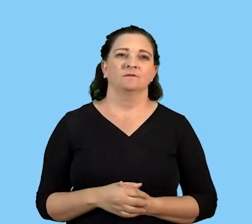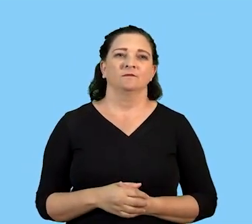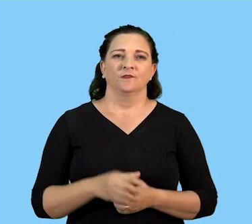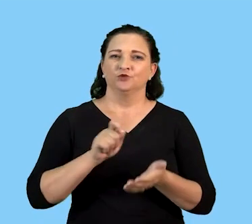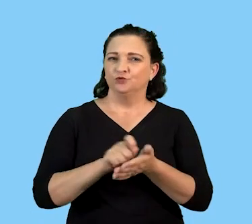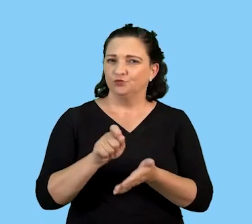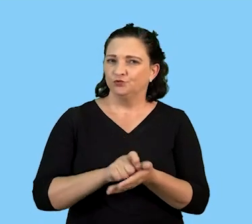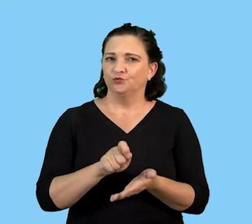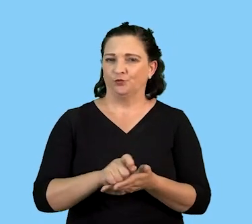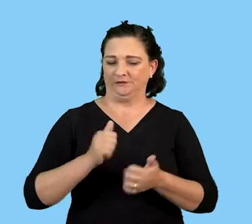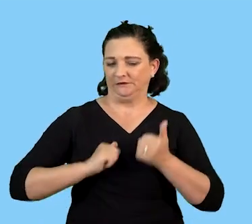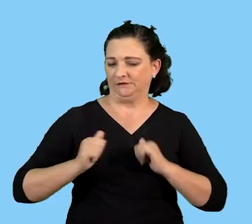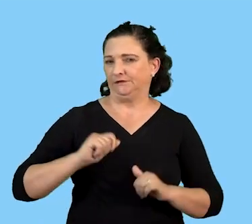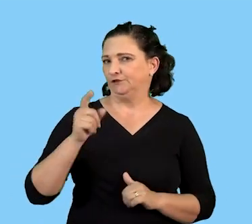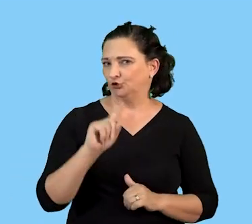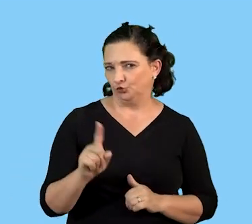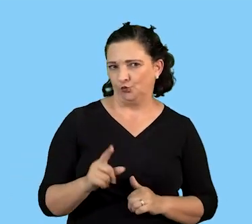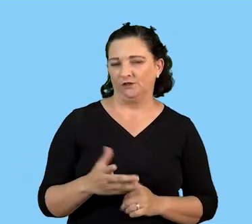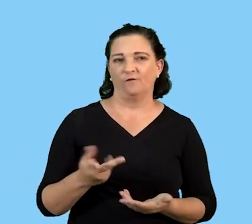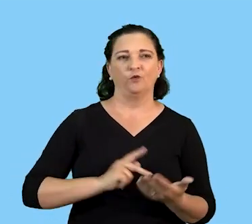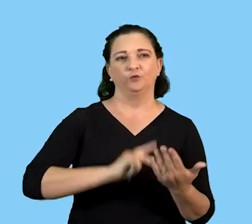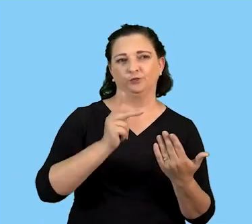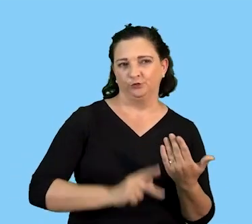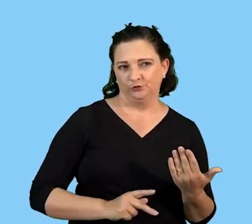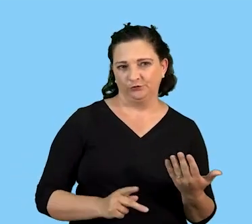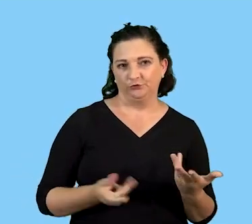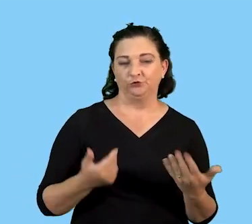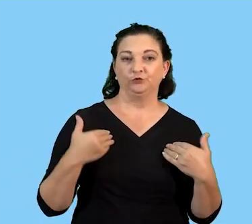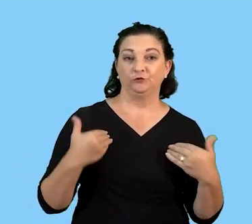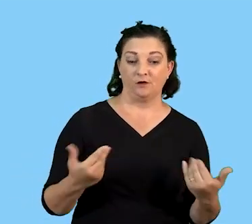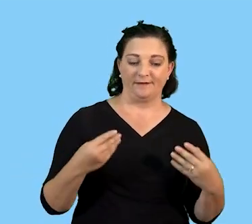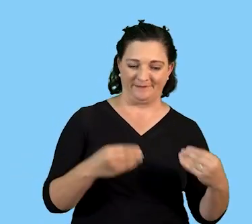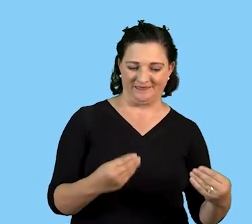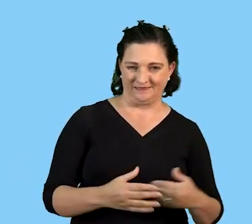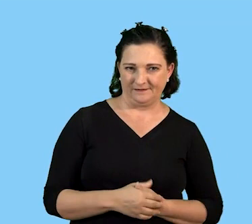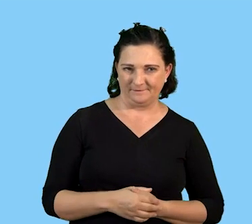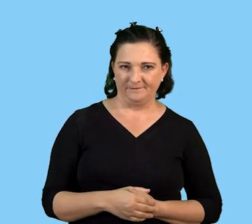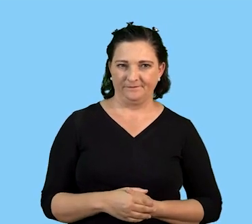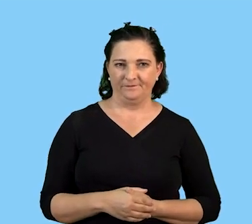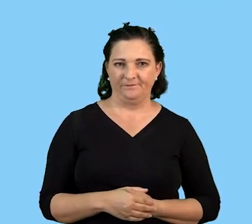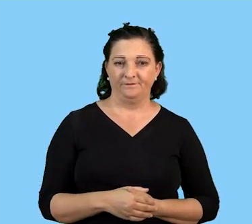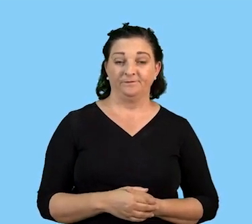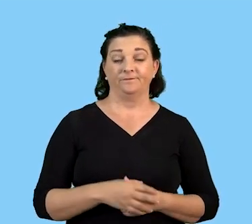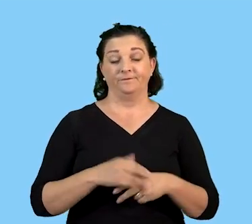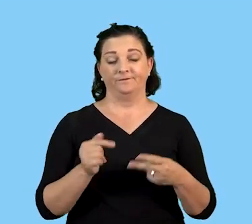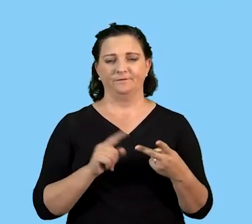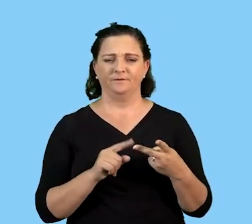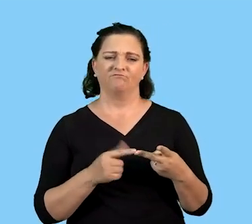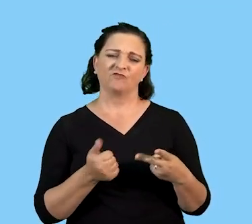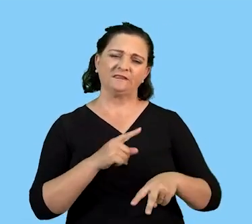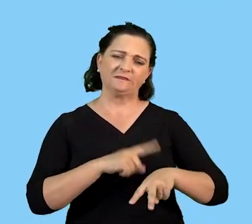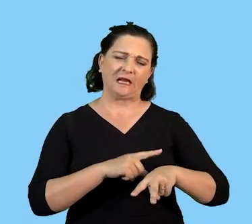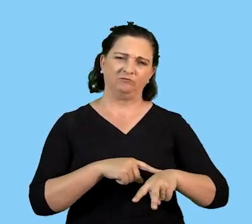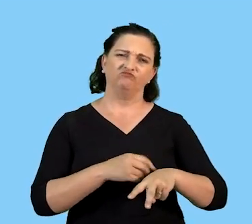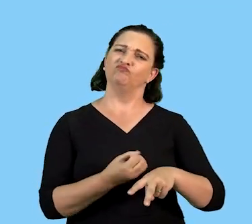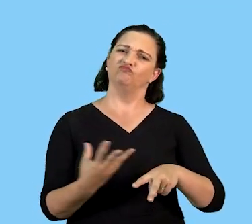be performed to complete this particular project of starting a business. Decide how much time you will need